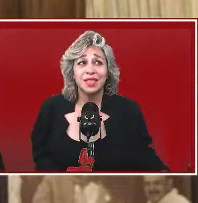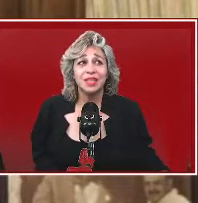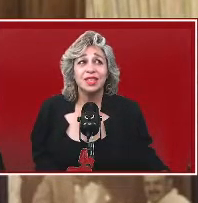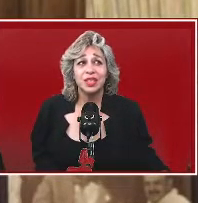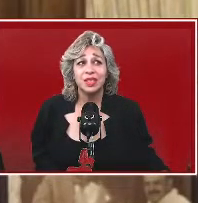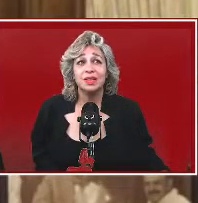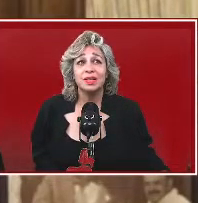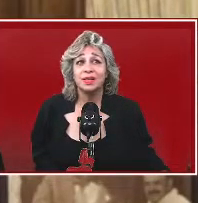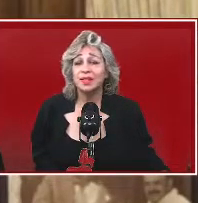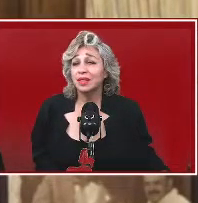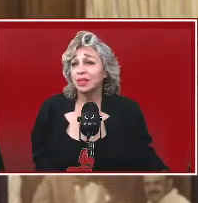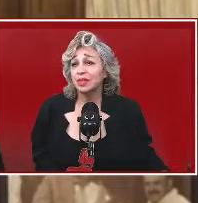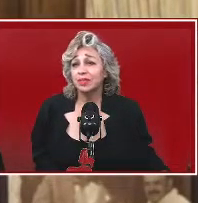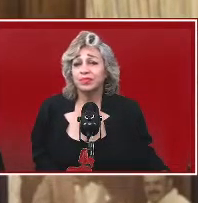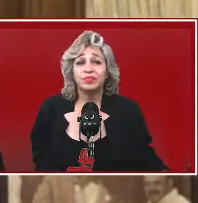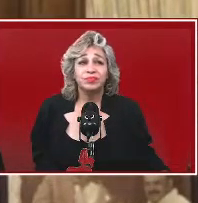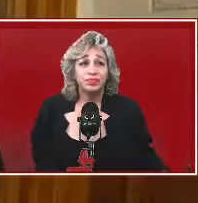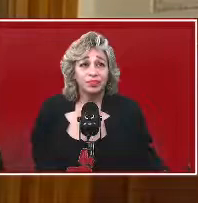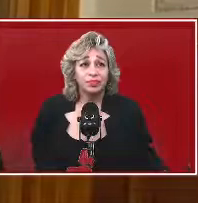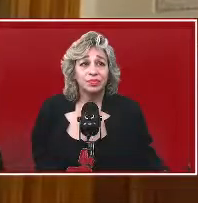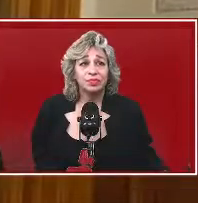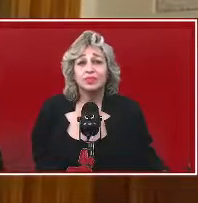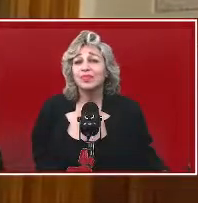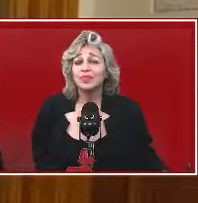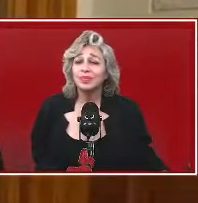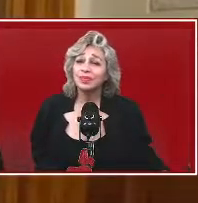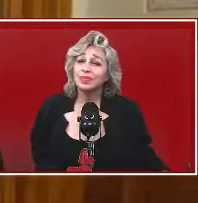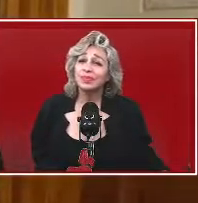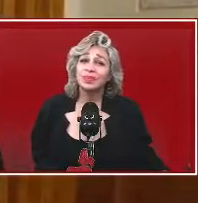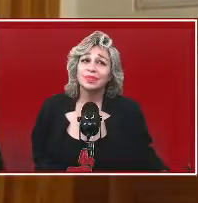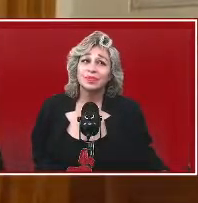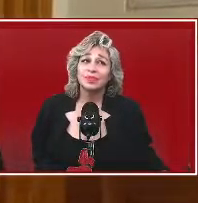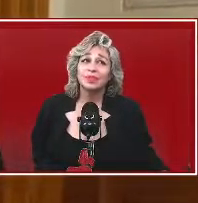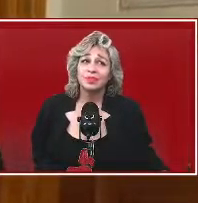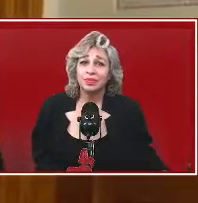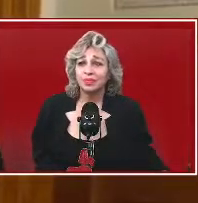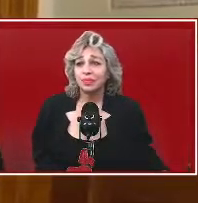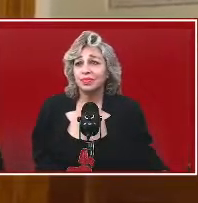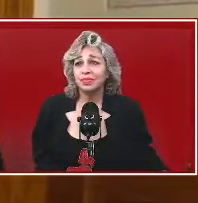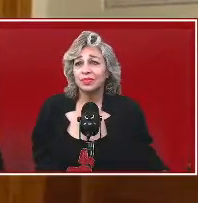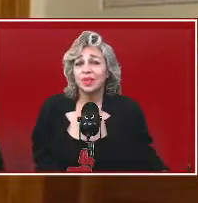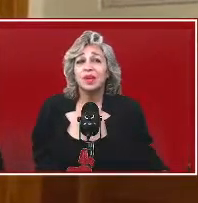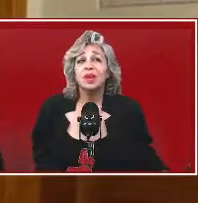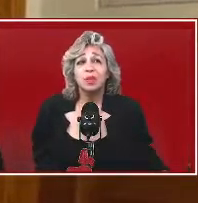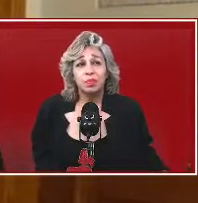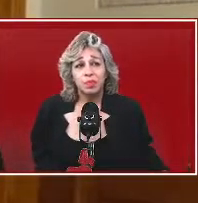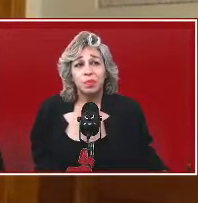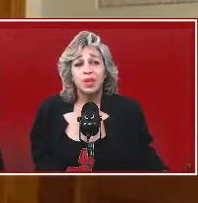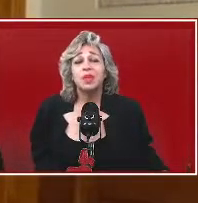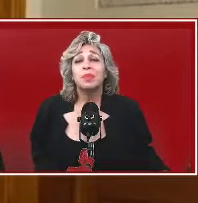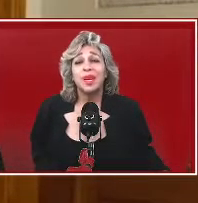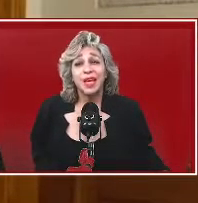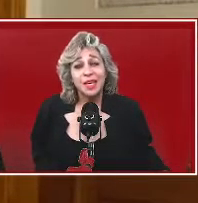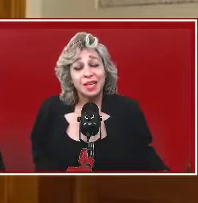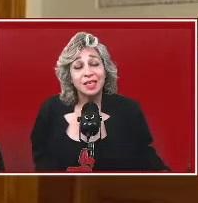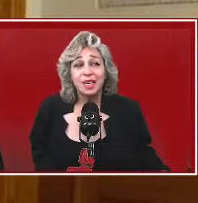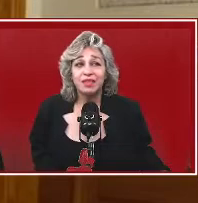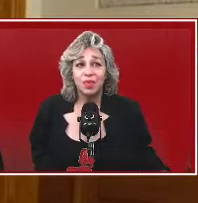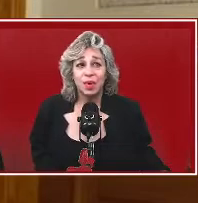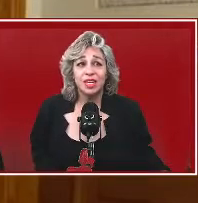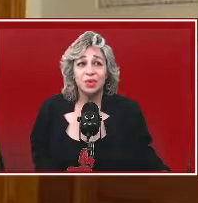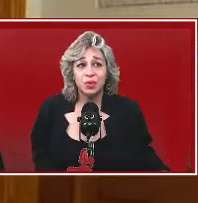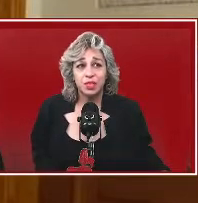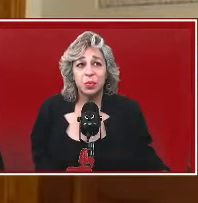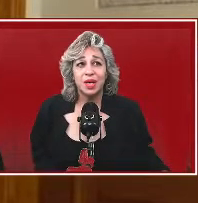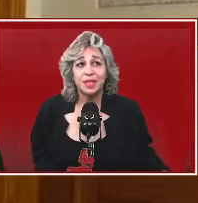his intention. Bien. Pero tiene el derecho a But he does have